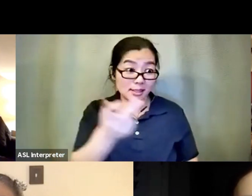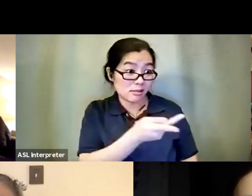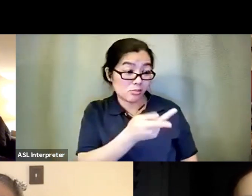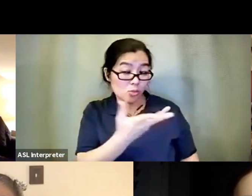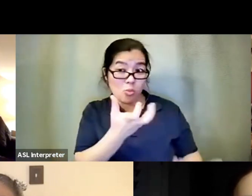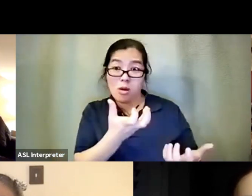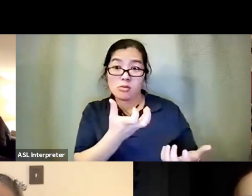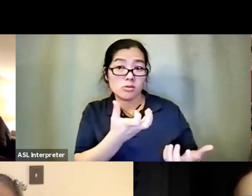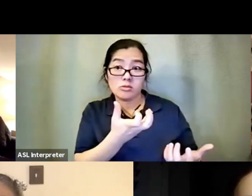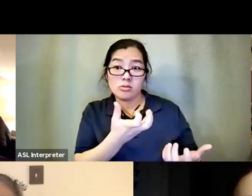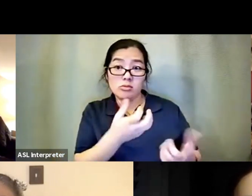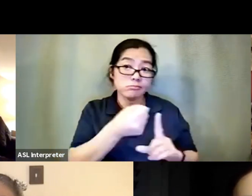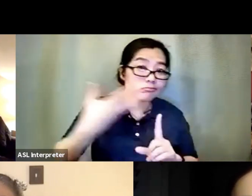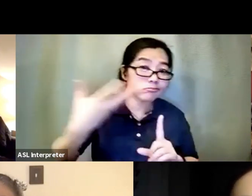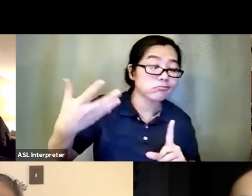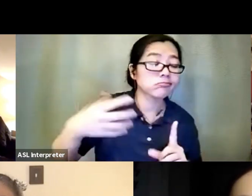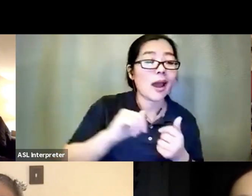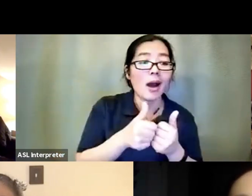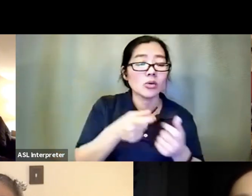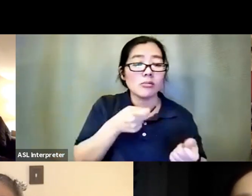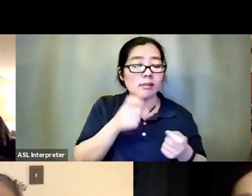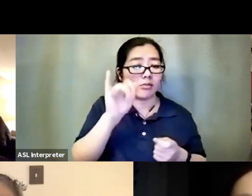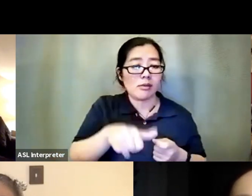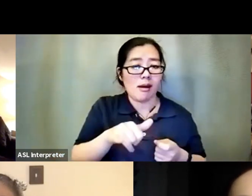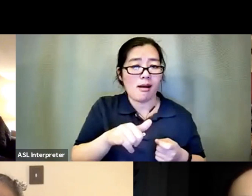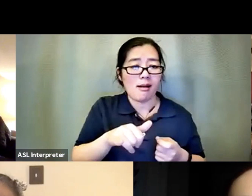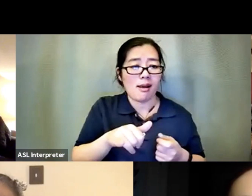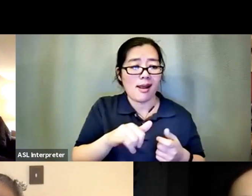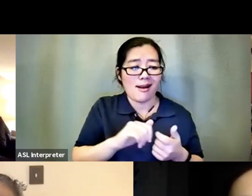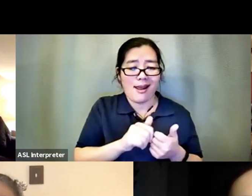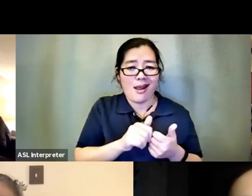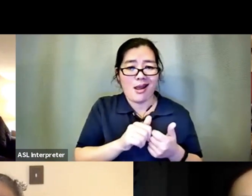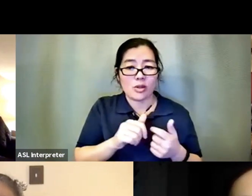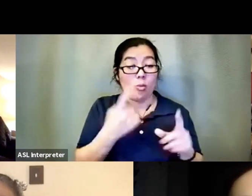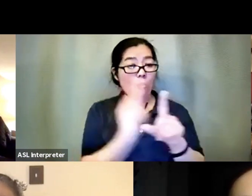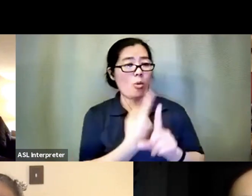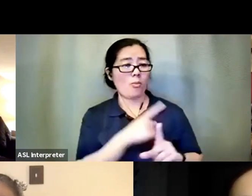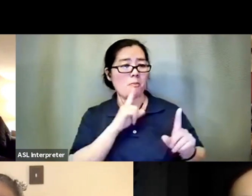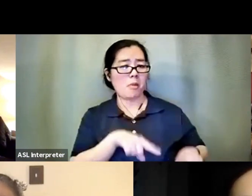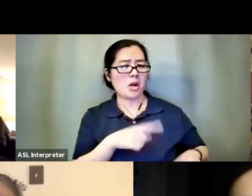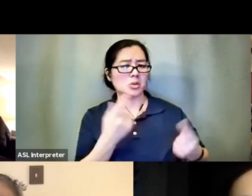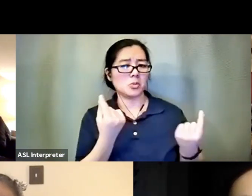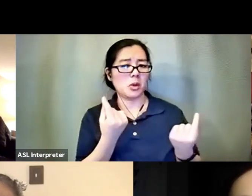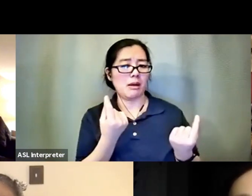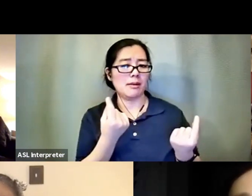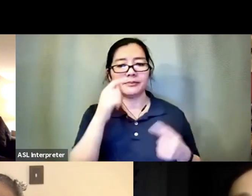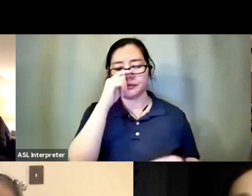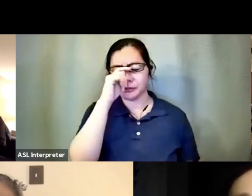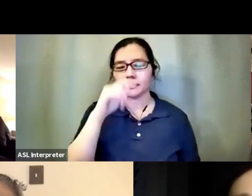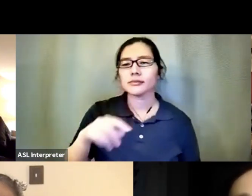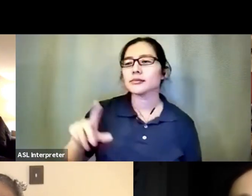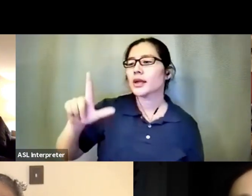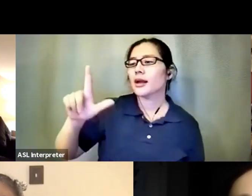What do you, how do you handle this, and what should be the response in your view? Sometimes